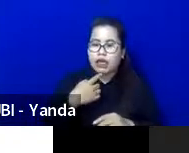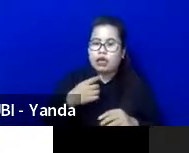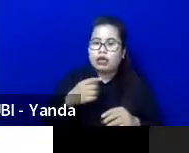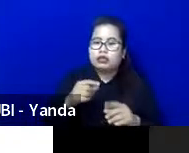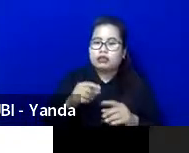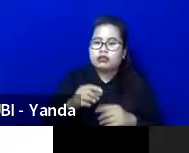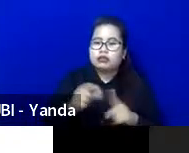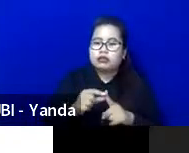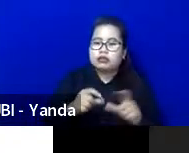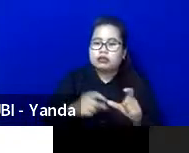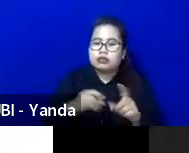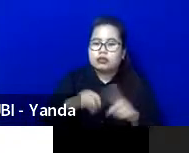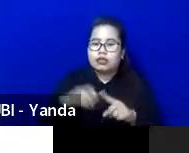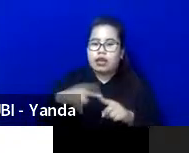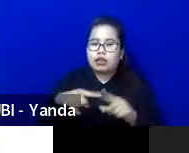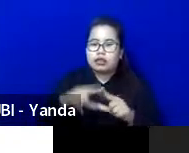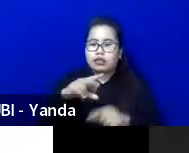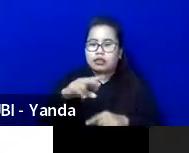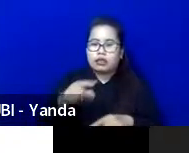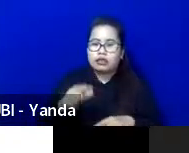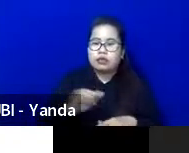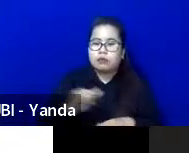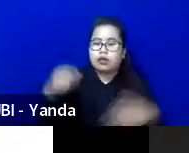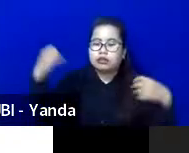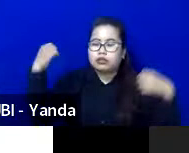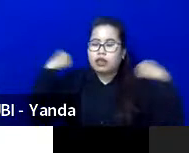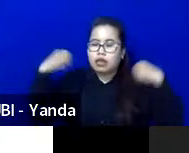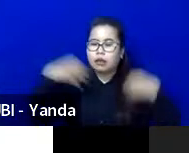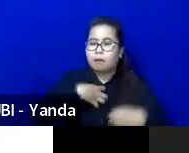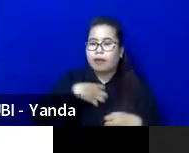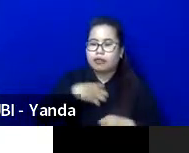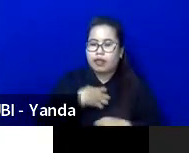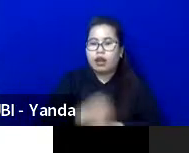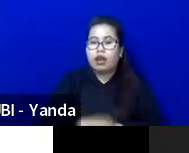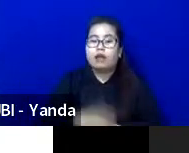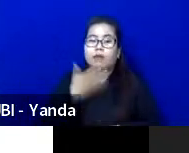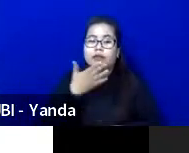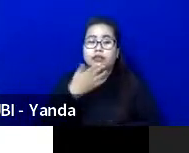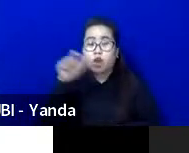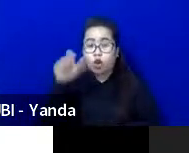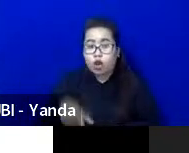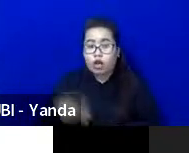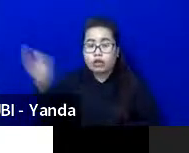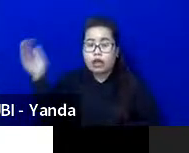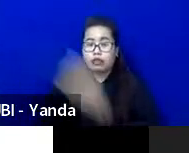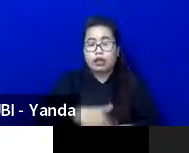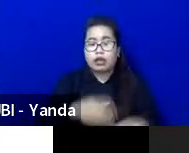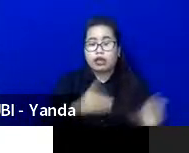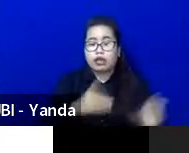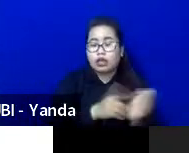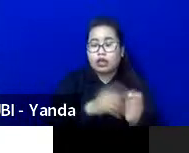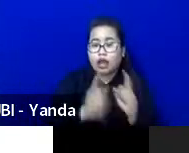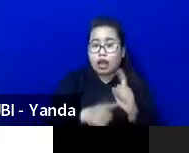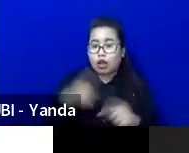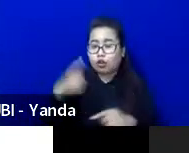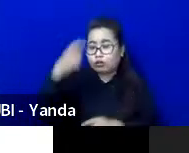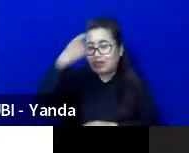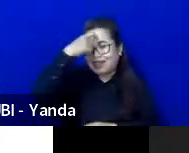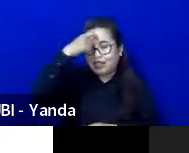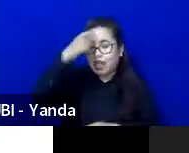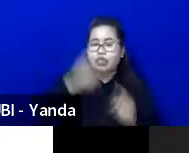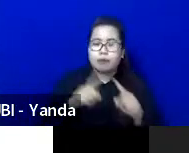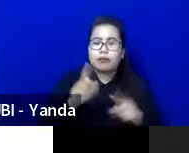a doctor if they feel sick. But historically, people go to a psychiatrist